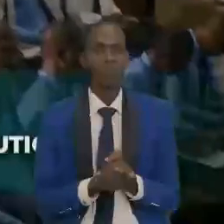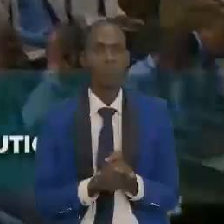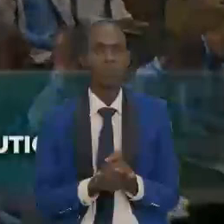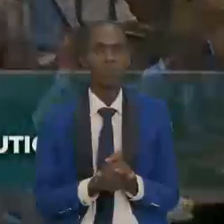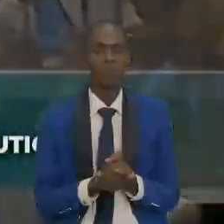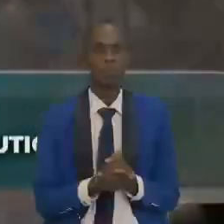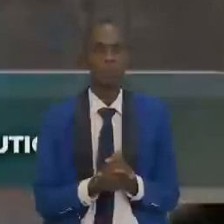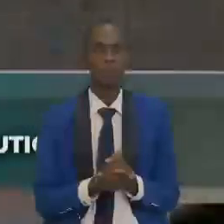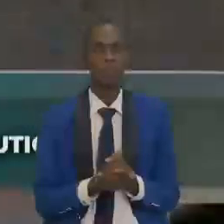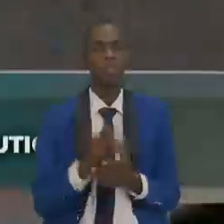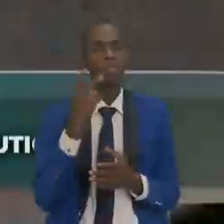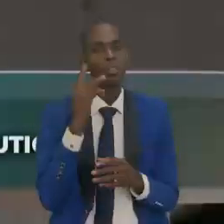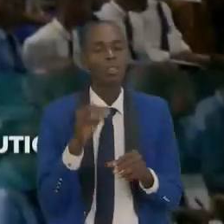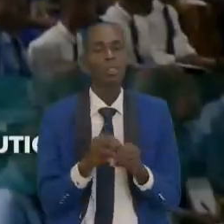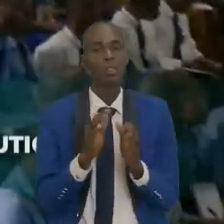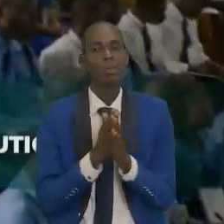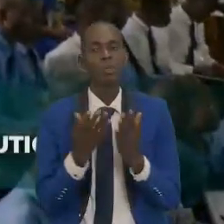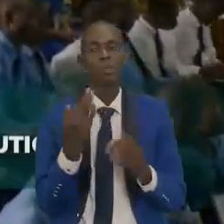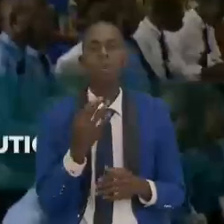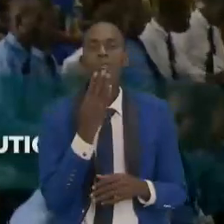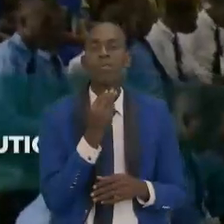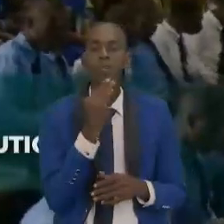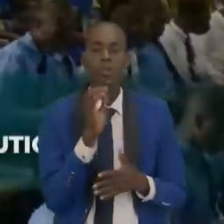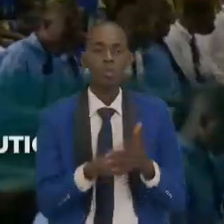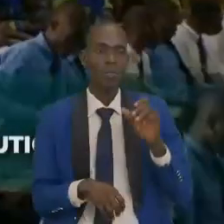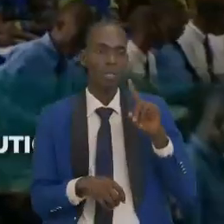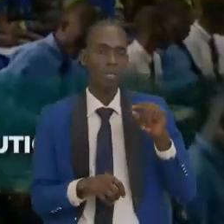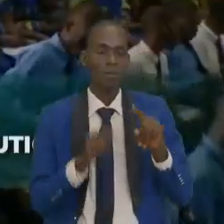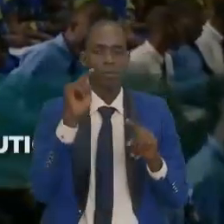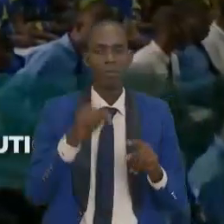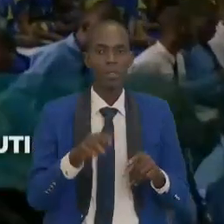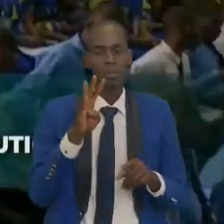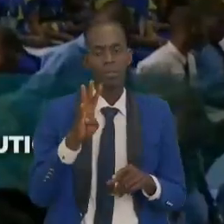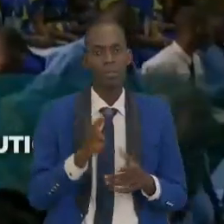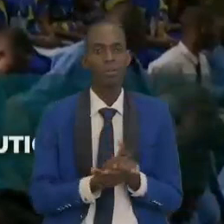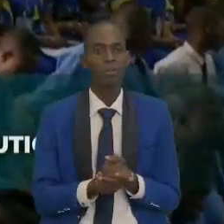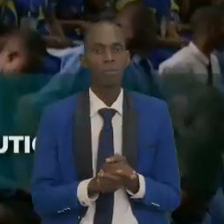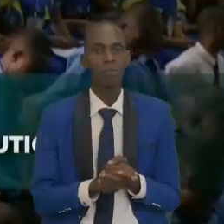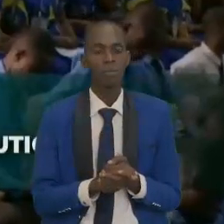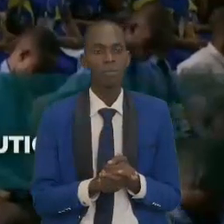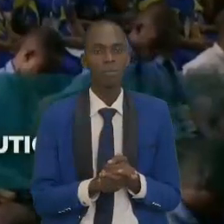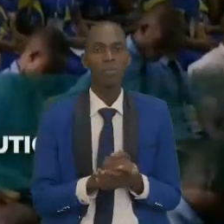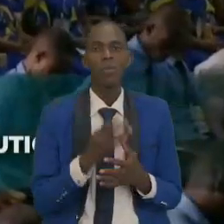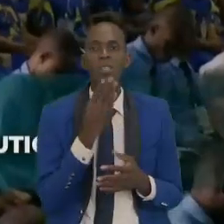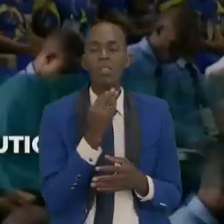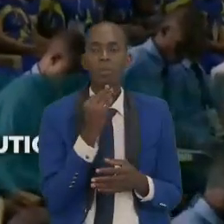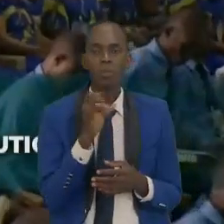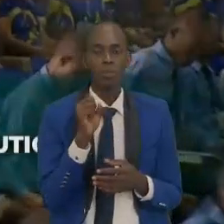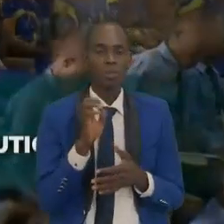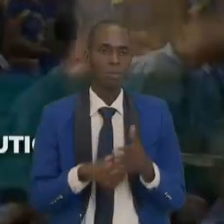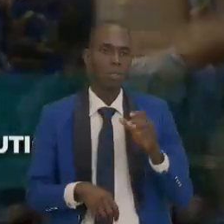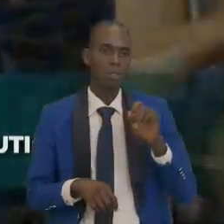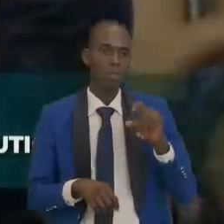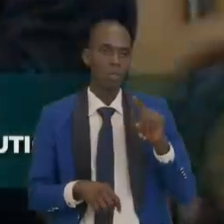look at Hebrews chapter 11 I'm reading from verse 4. Hebrews 11 when you came